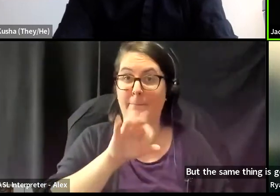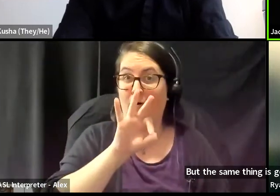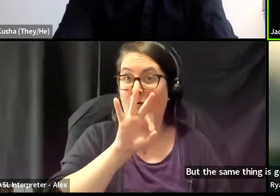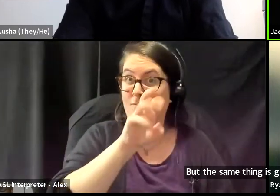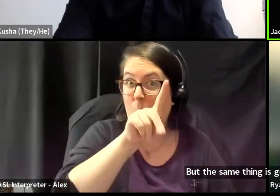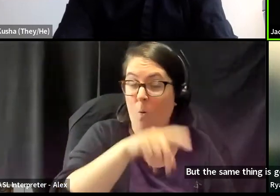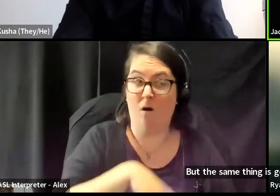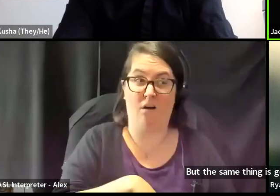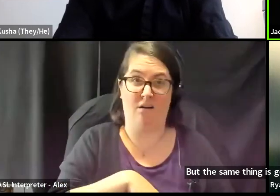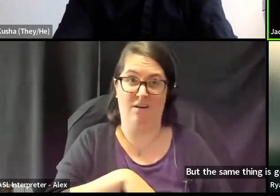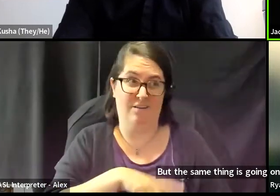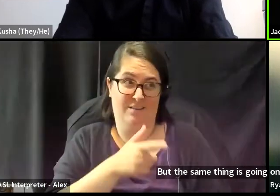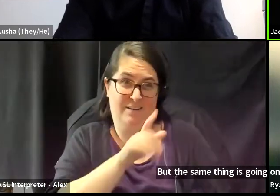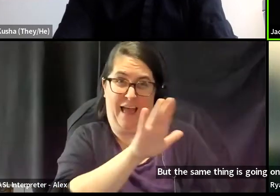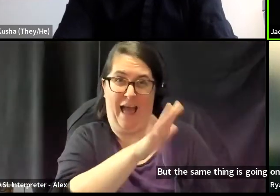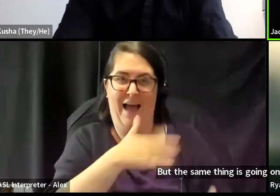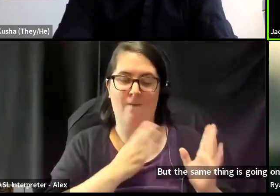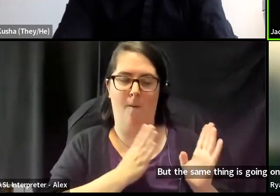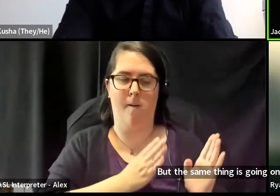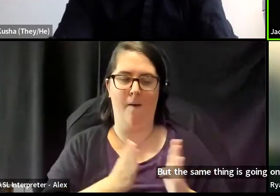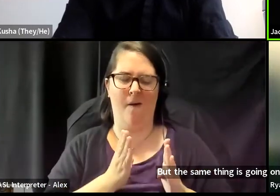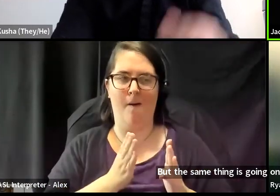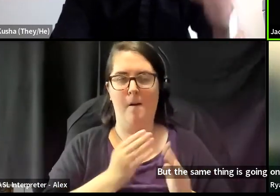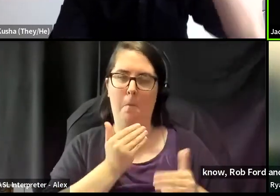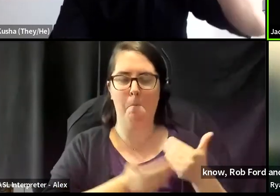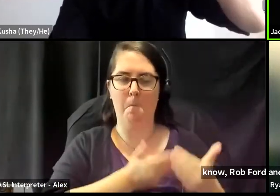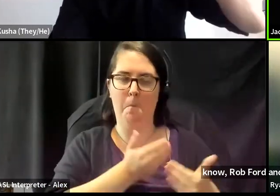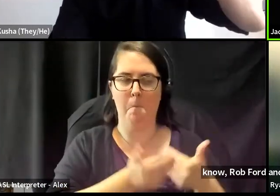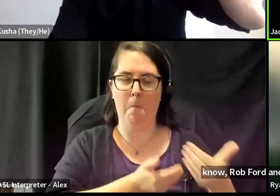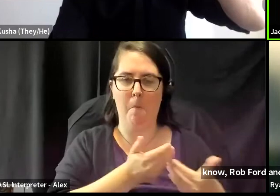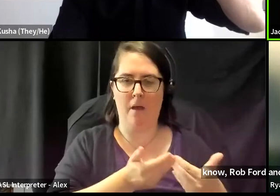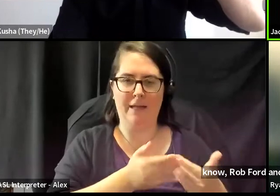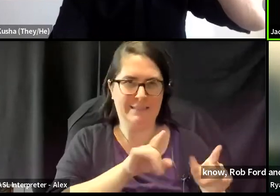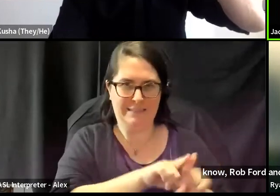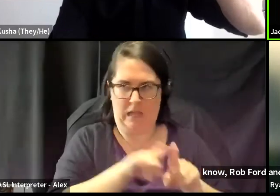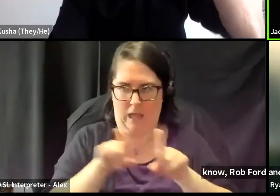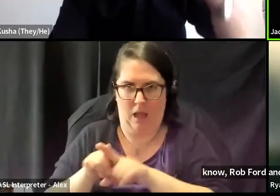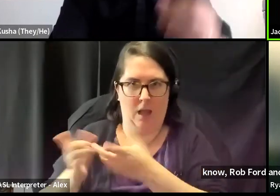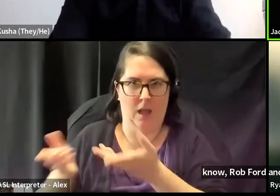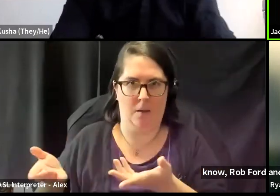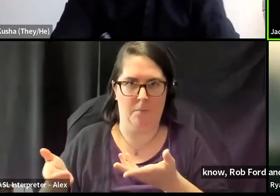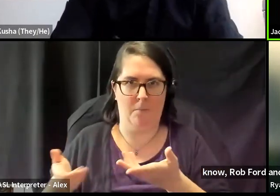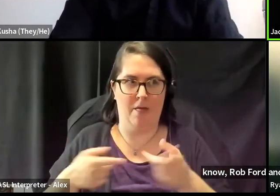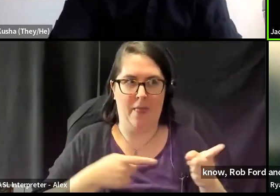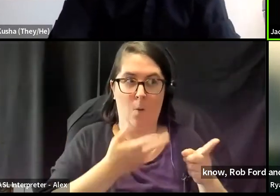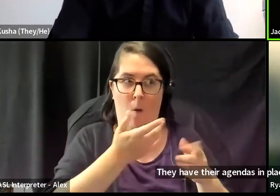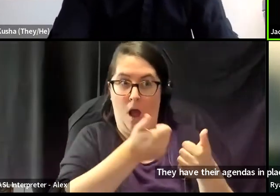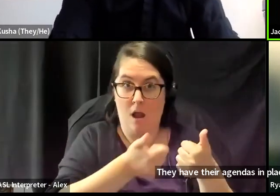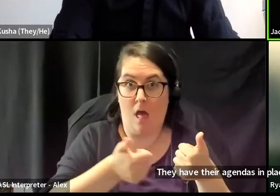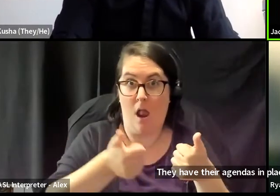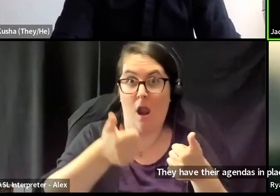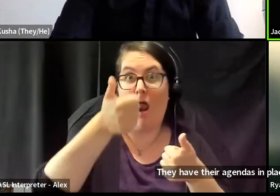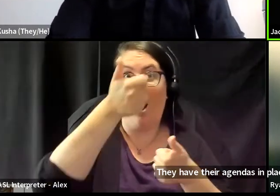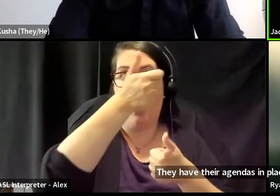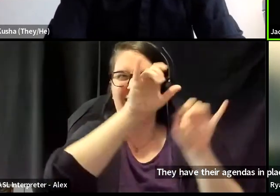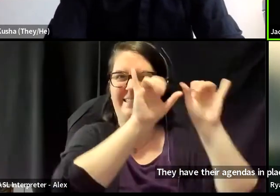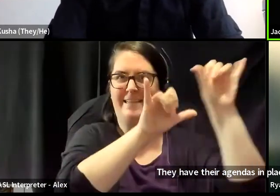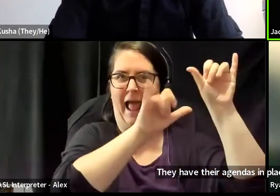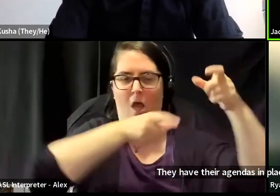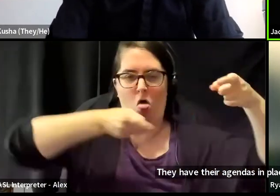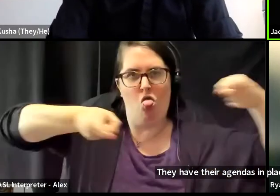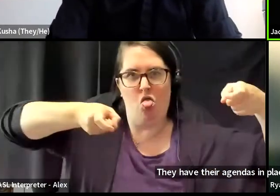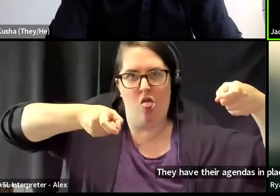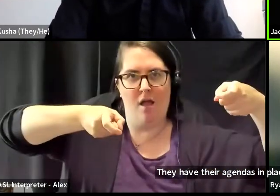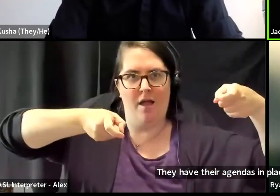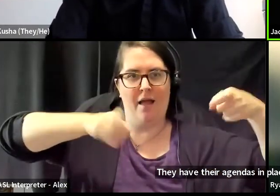them, they have their agendas in place, and they want to get in power and stay in power so they can tell